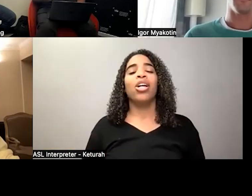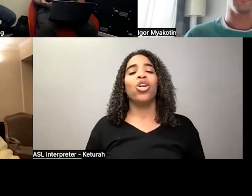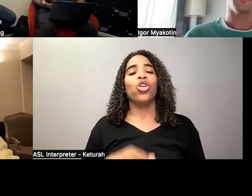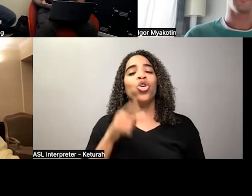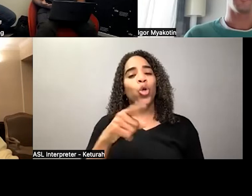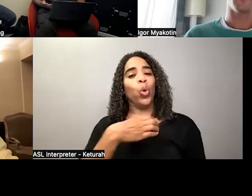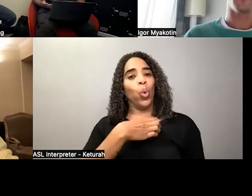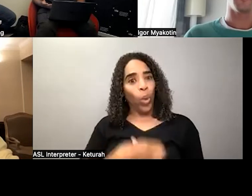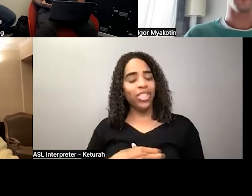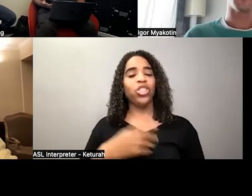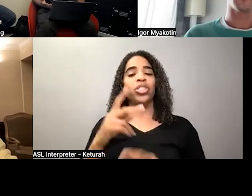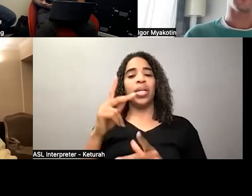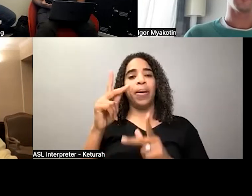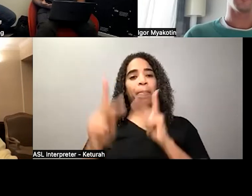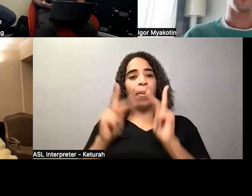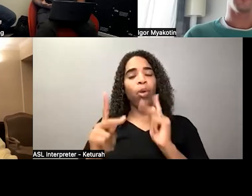programmers understood?